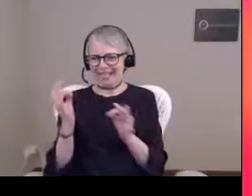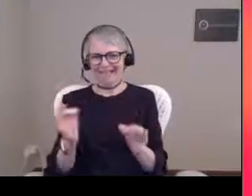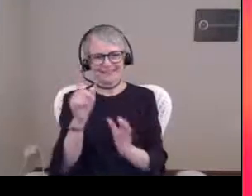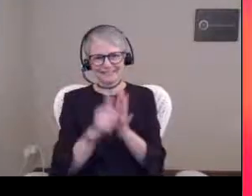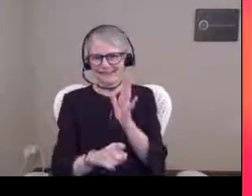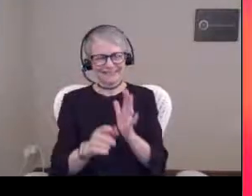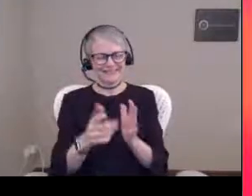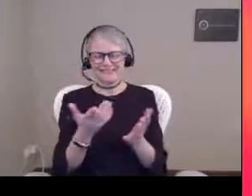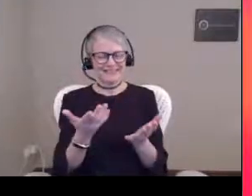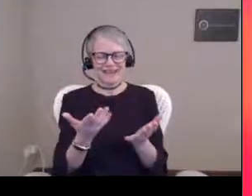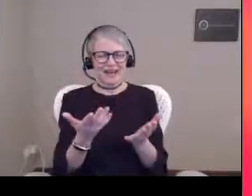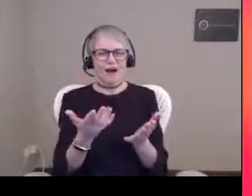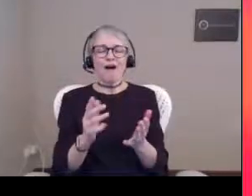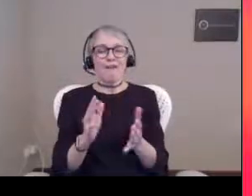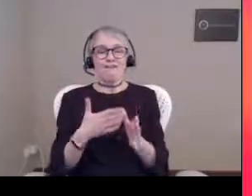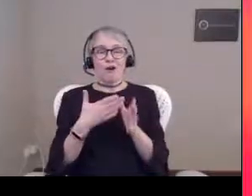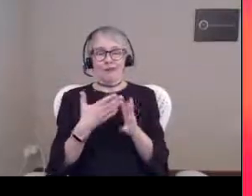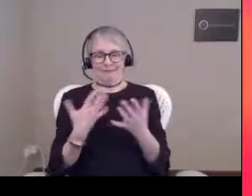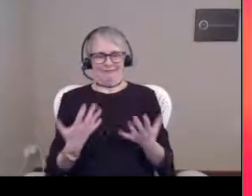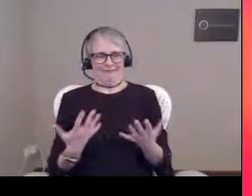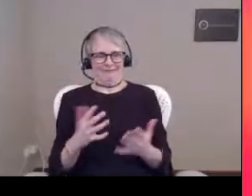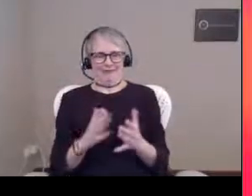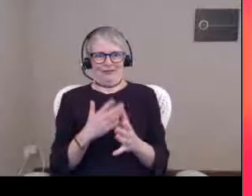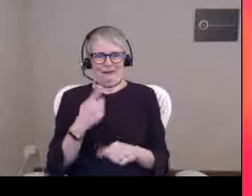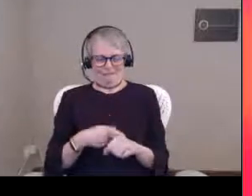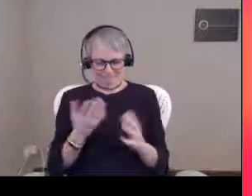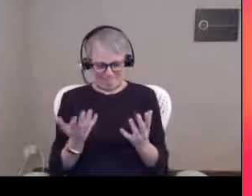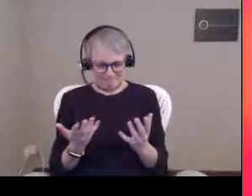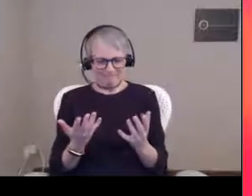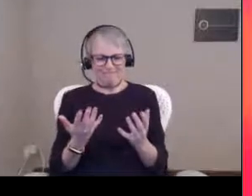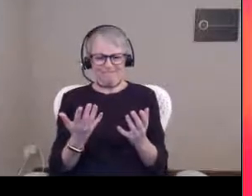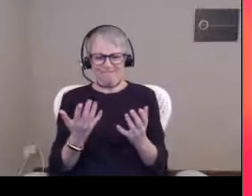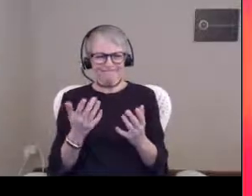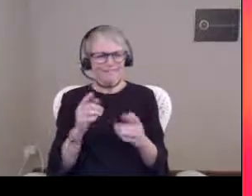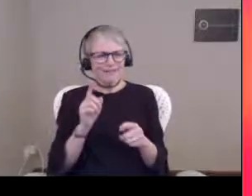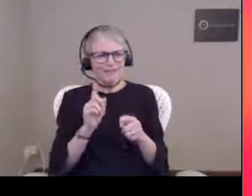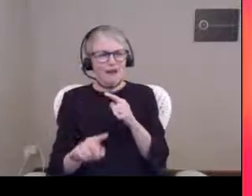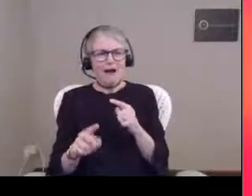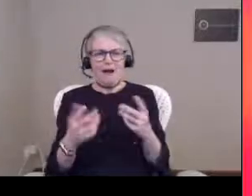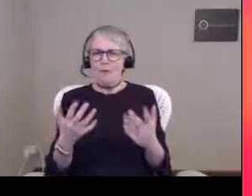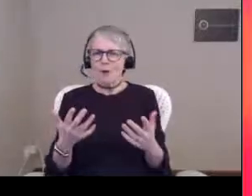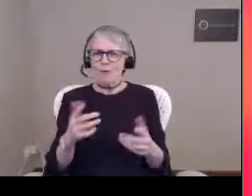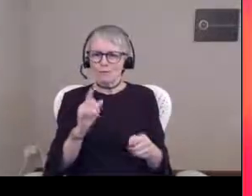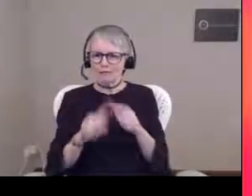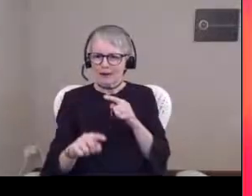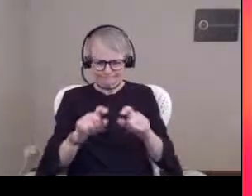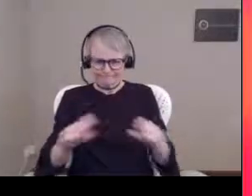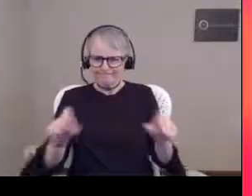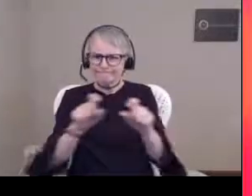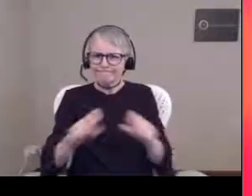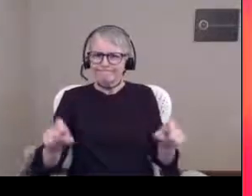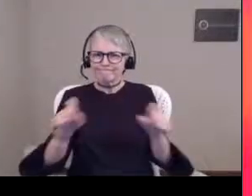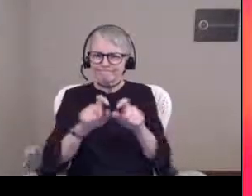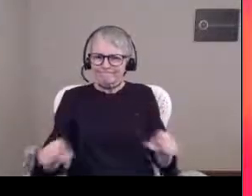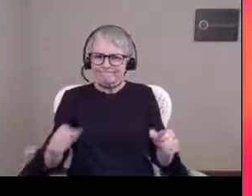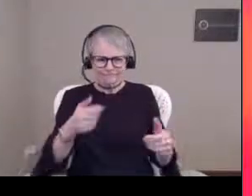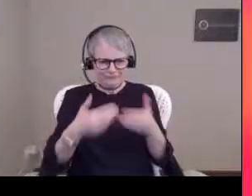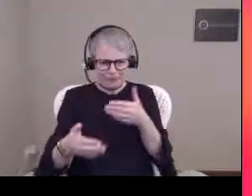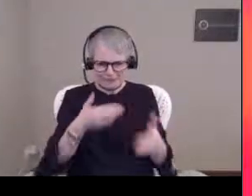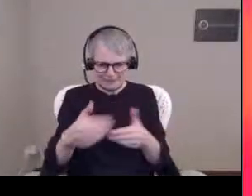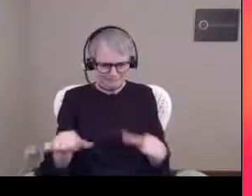webinar we've done like this, and we are trying to get the captioning sorted out as well as the BSL